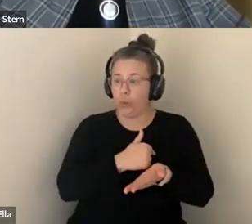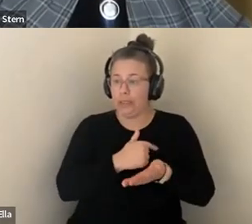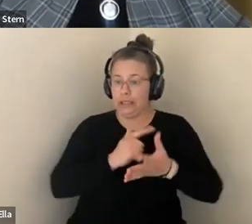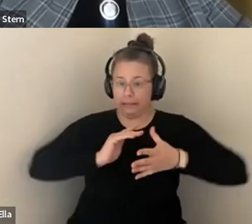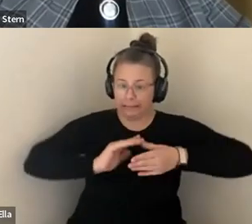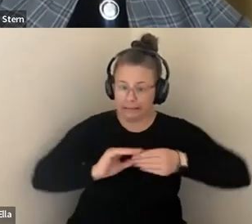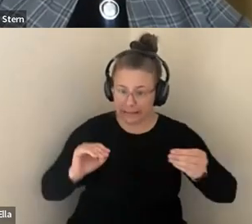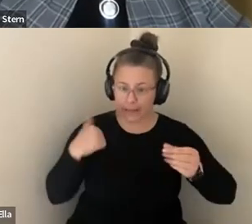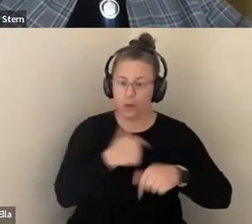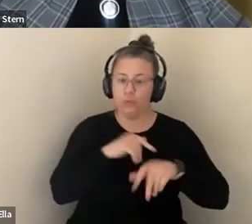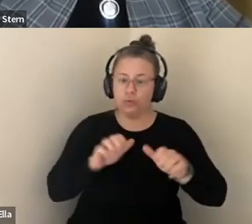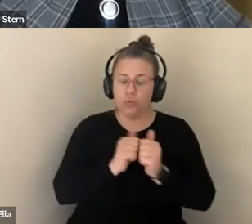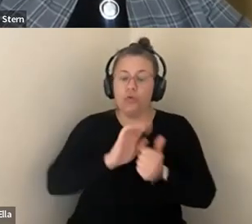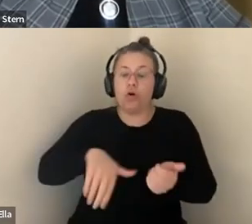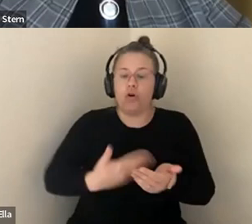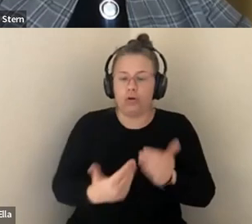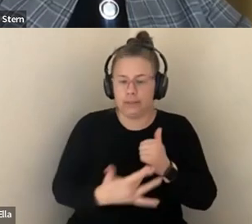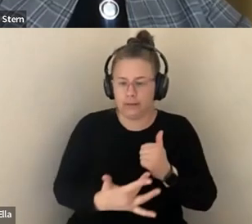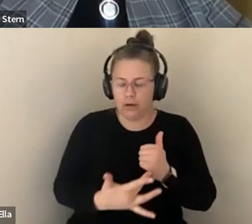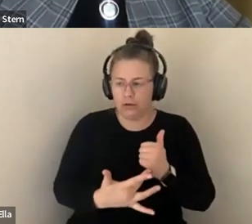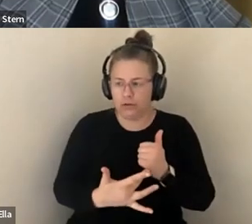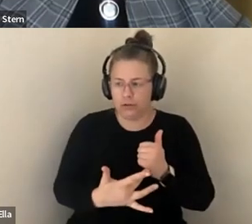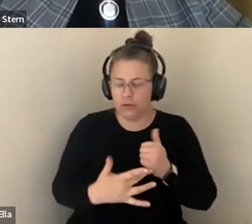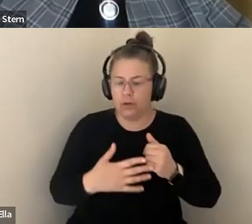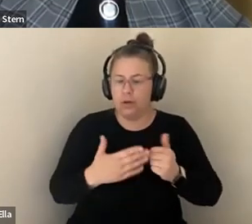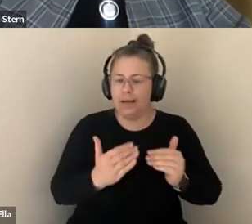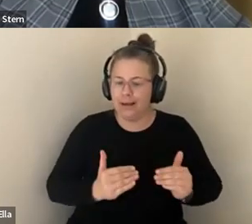choice, to give information in order to promote autonomy.